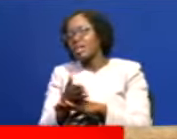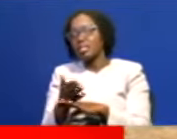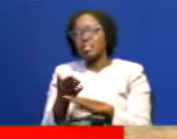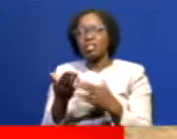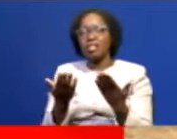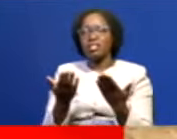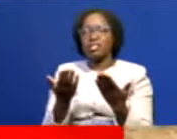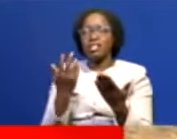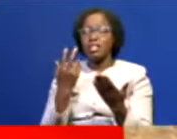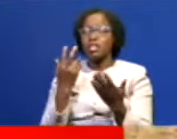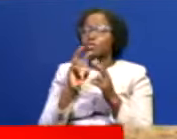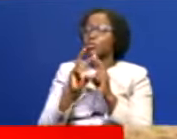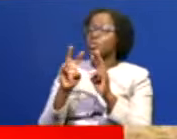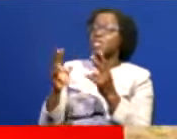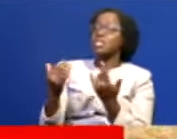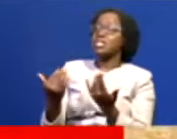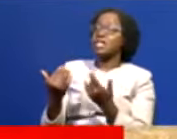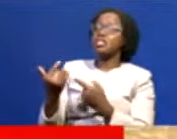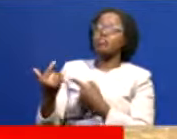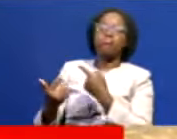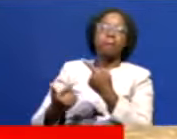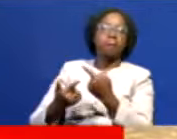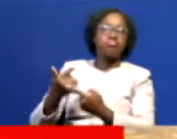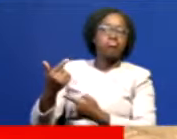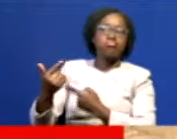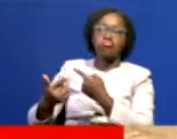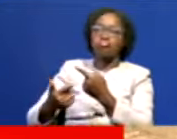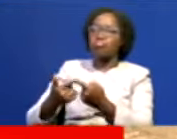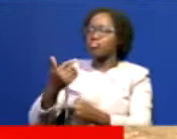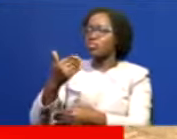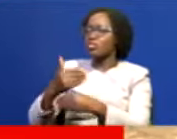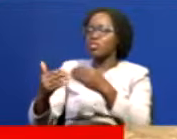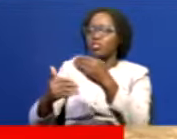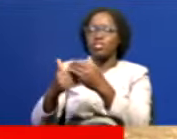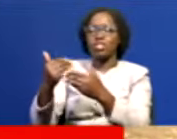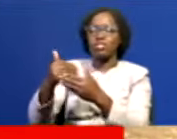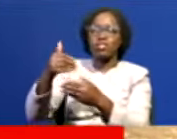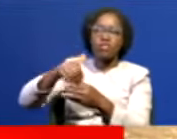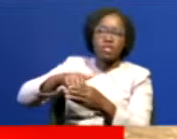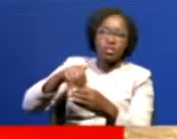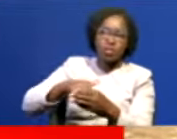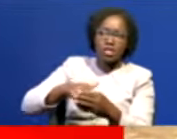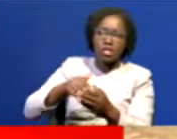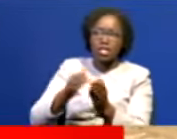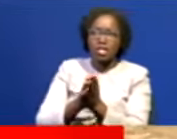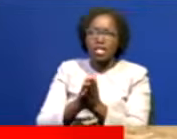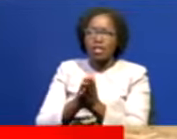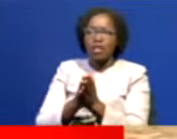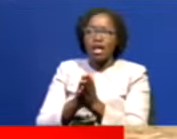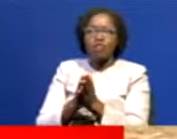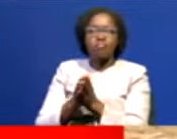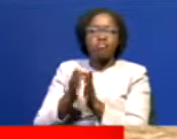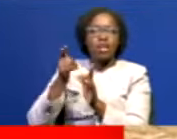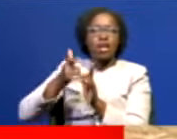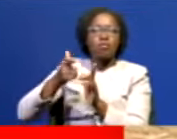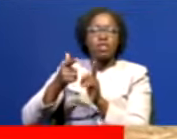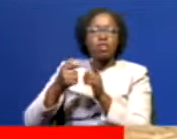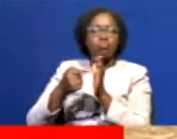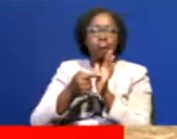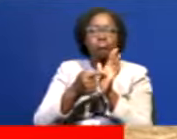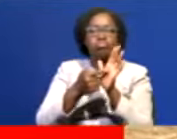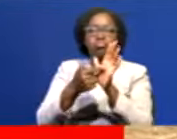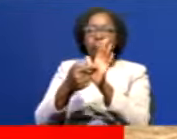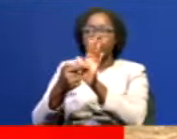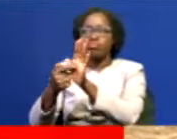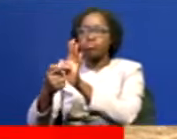as you can see, there has been ongoing construction, ongoing investment. If my cameraman can pan you and show you some of the